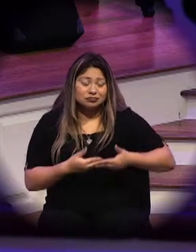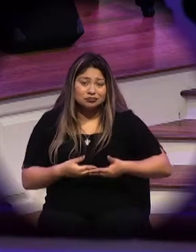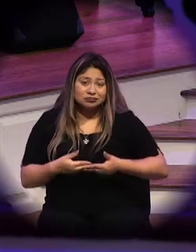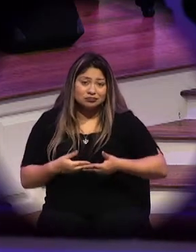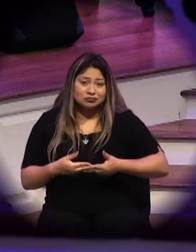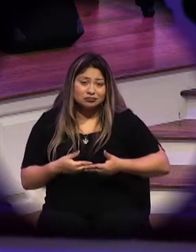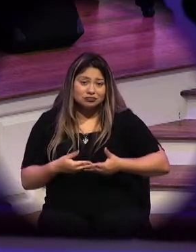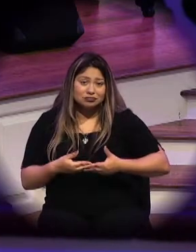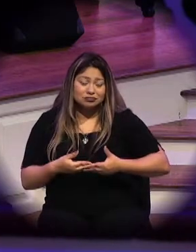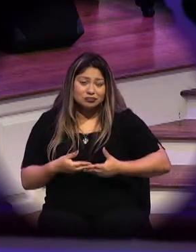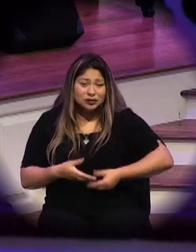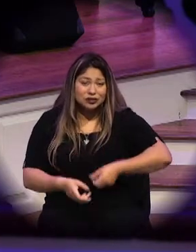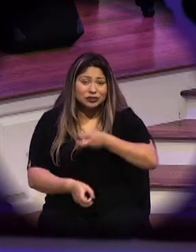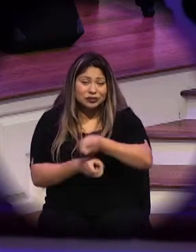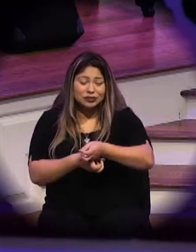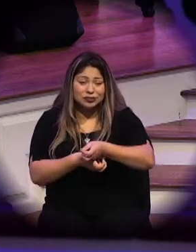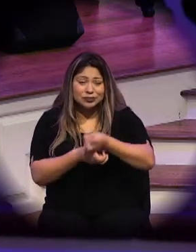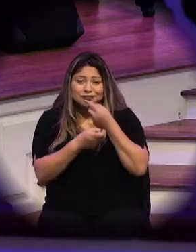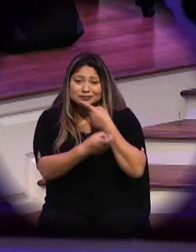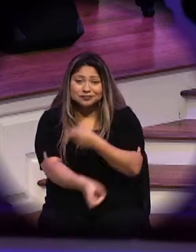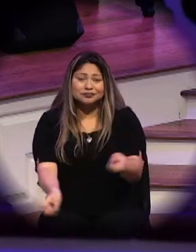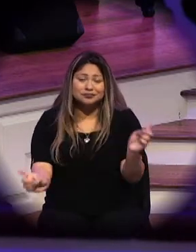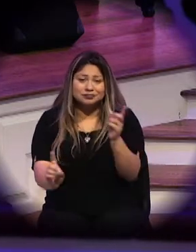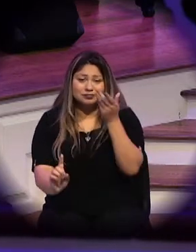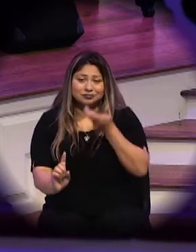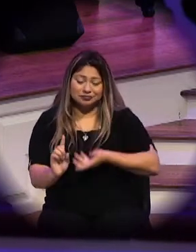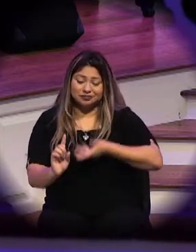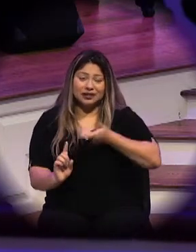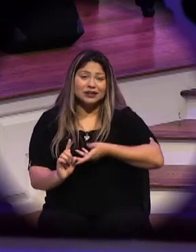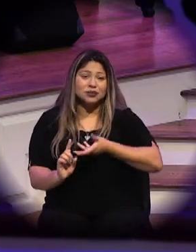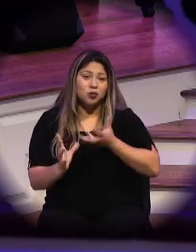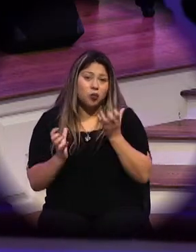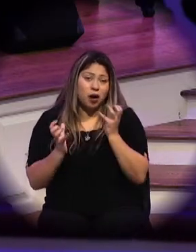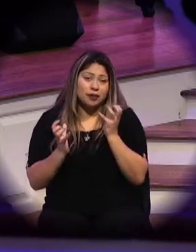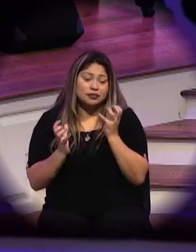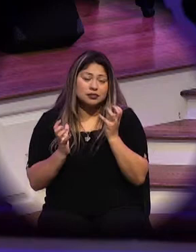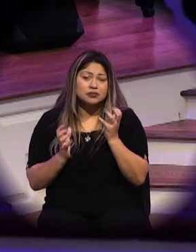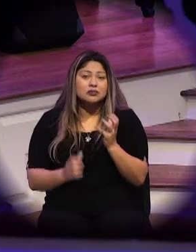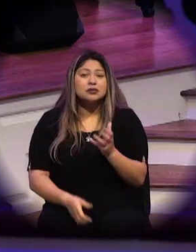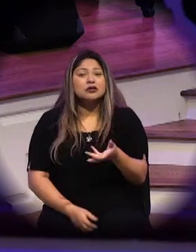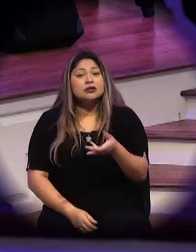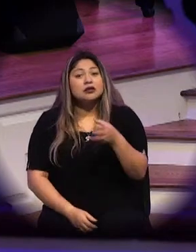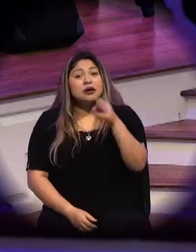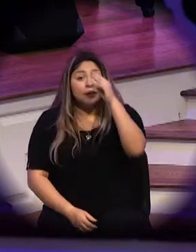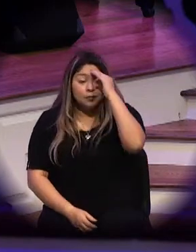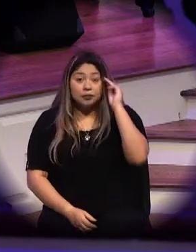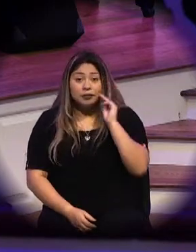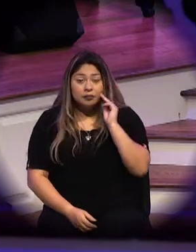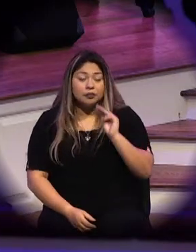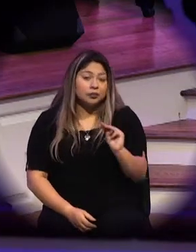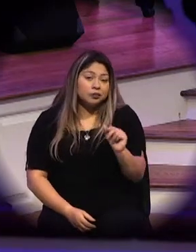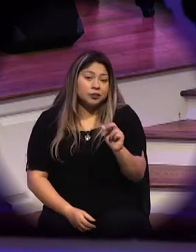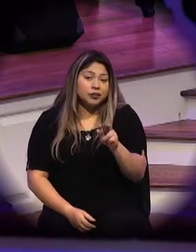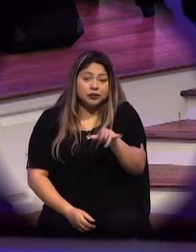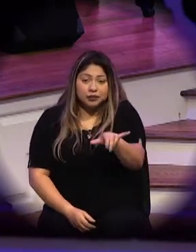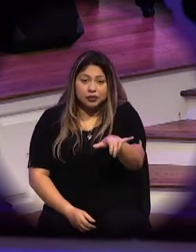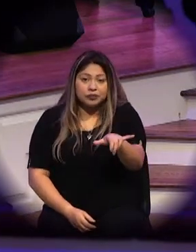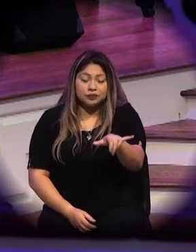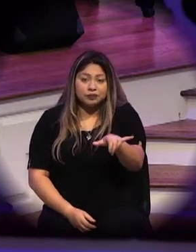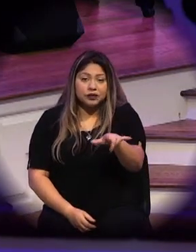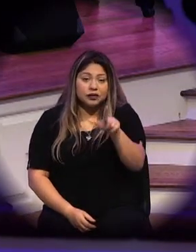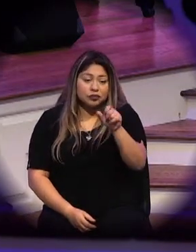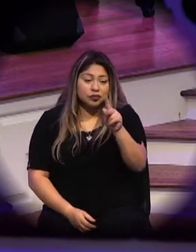the marvelous plan of God's when she is given the good news that she will bear a son. In Luke chapter 1, verse 54, she